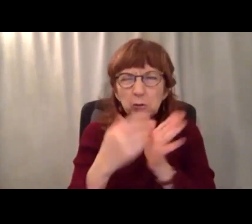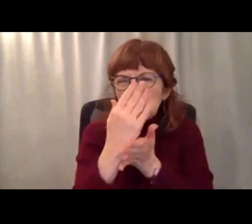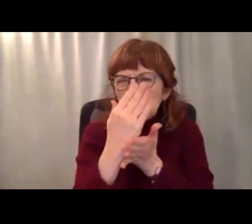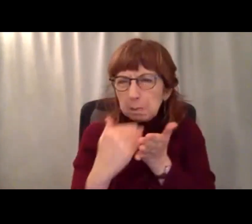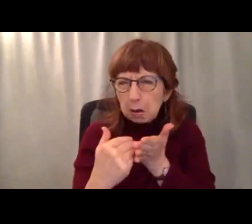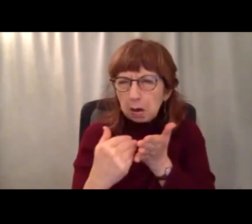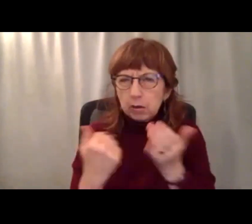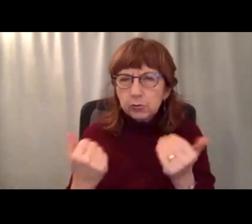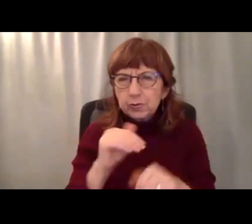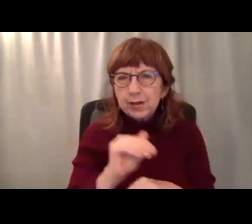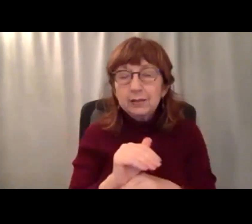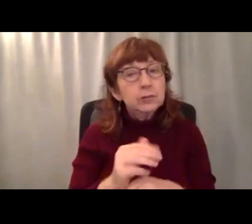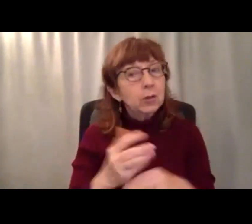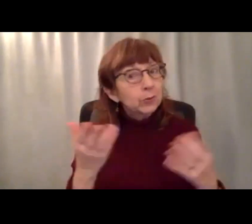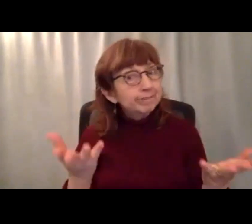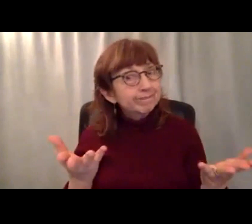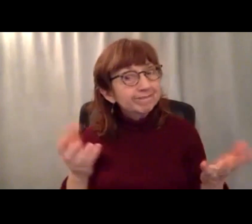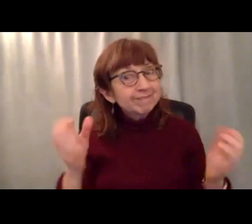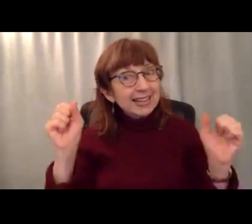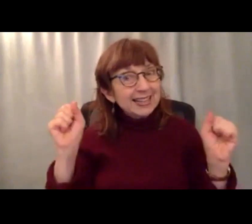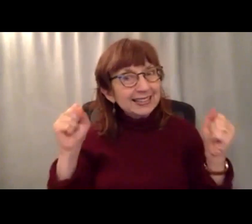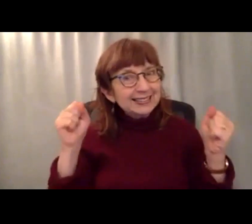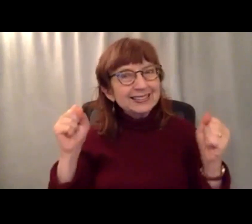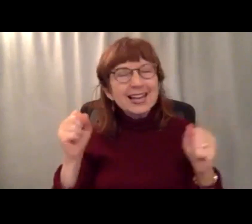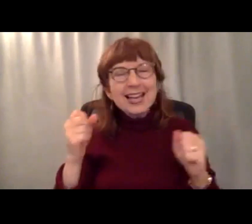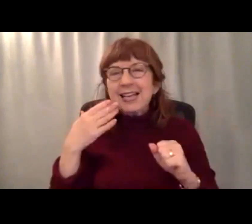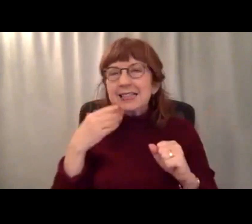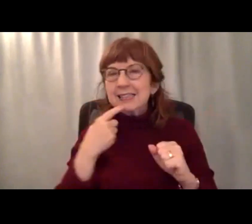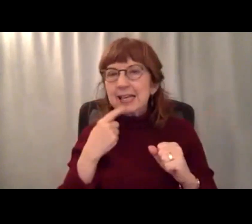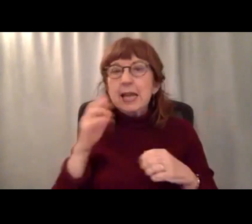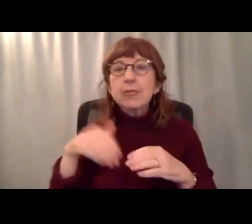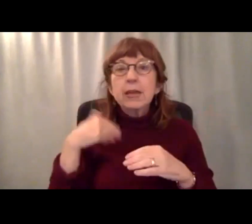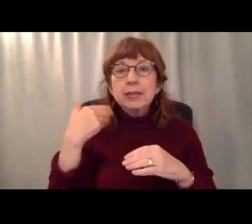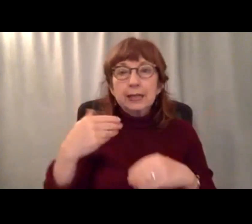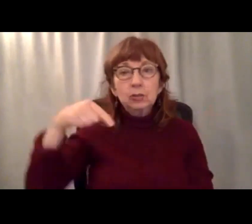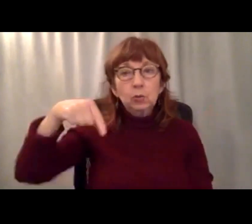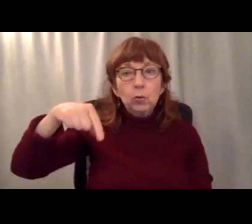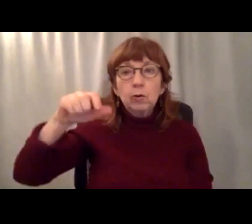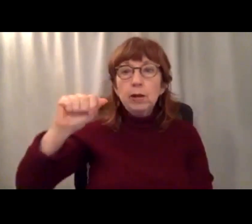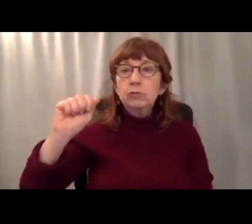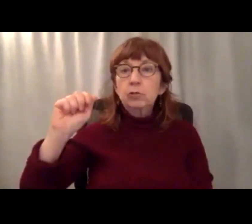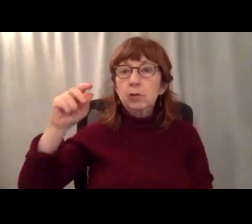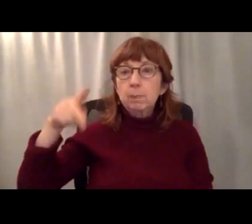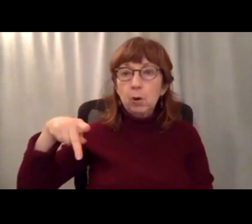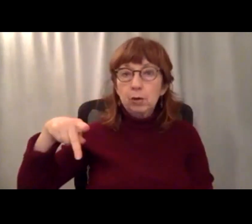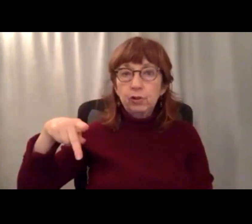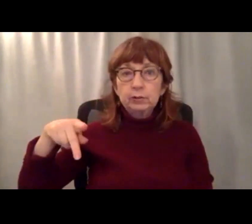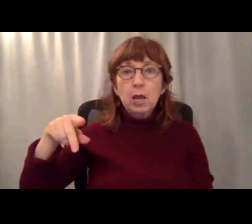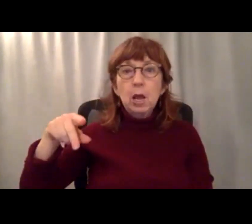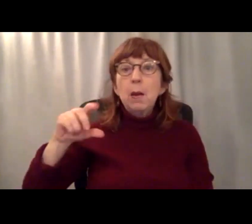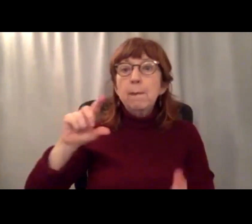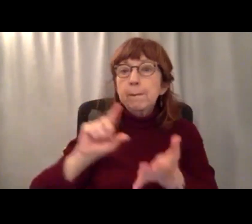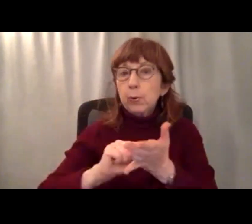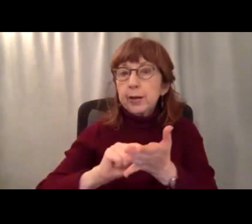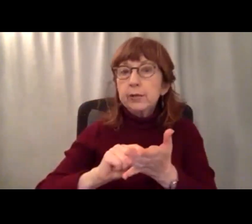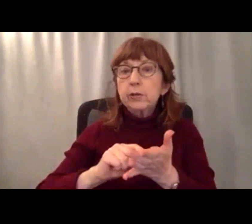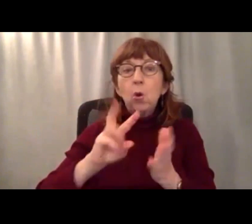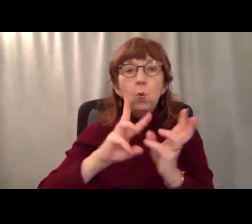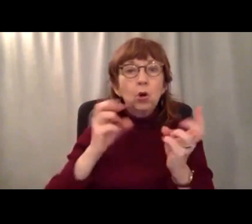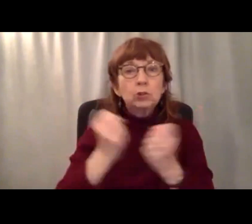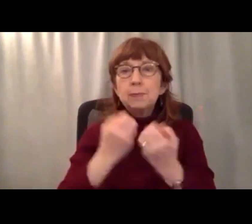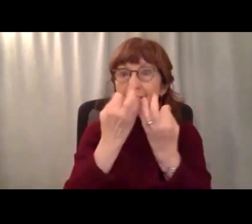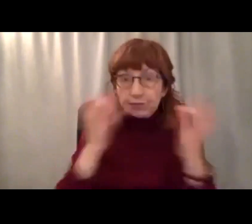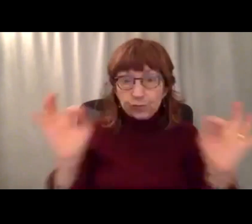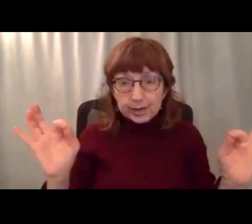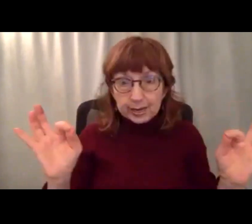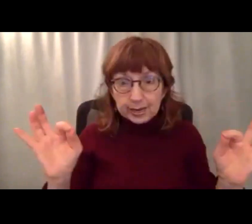Yes, so I want to also say that the next Queer Ancestors Project Prints workshop, which is entirely free